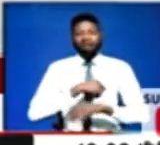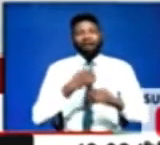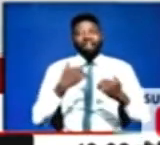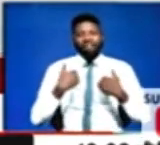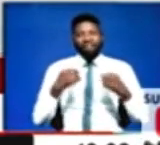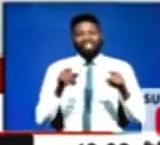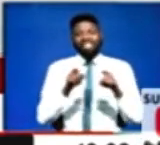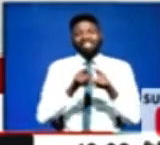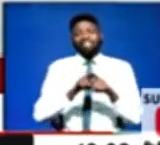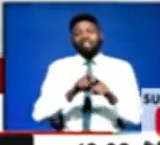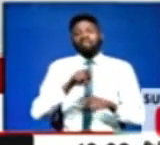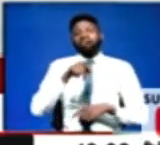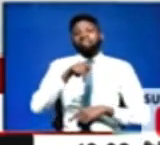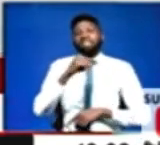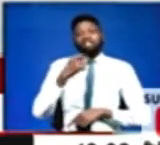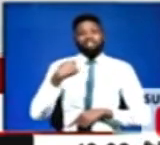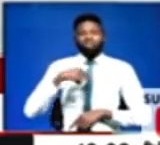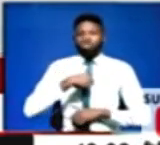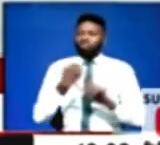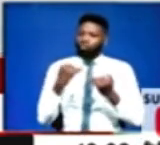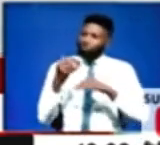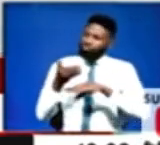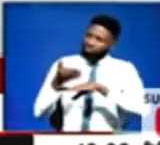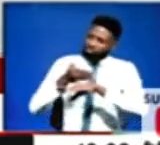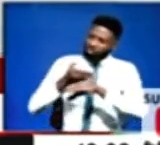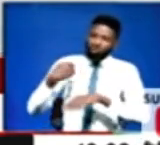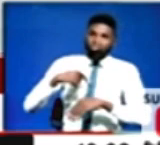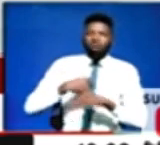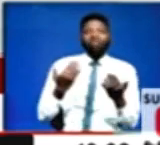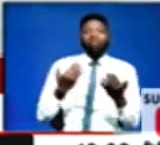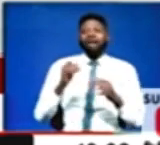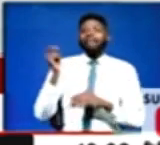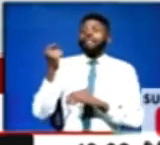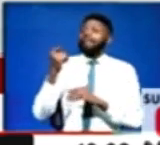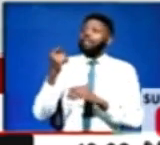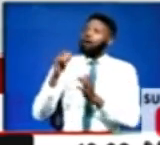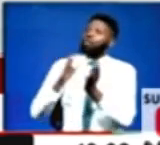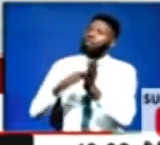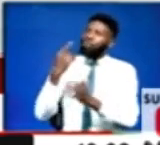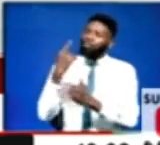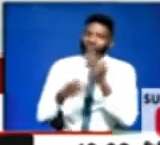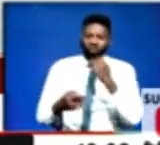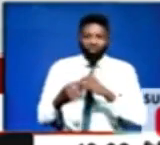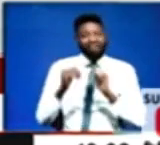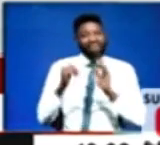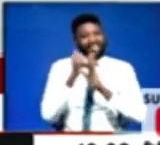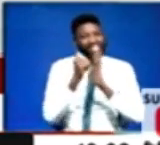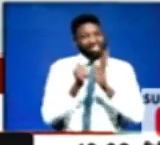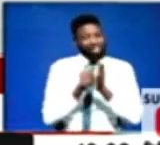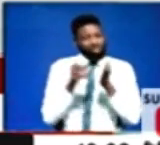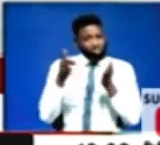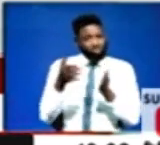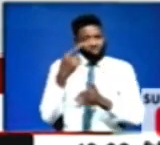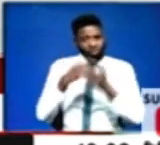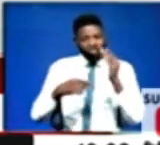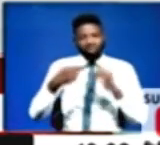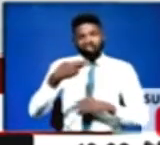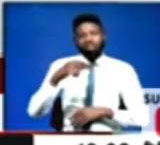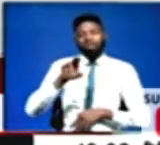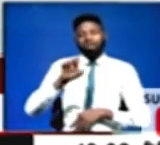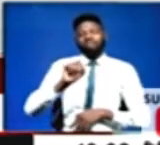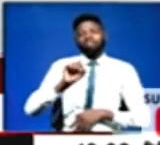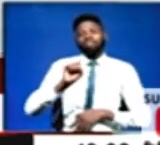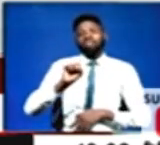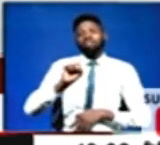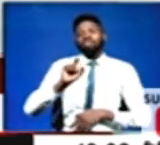where we are, what are Kenyans saying, and where are we going to. So the main agenda today was Hustlers Fund, because as a